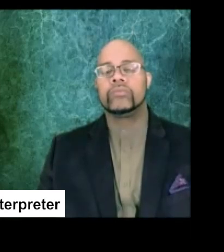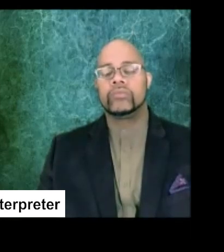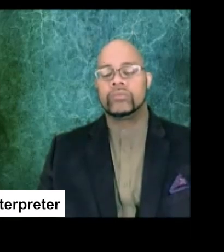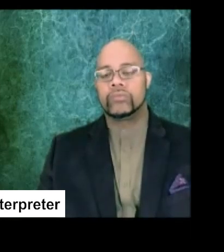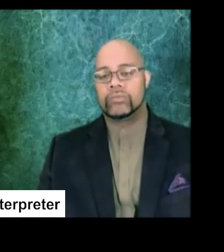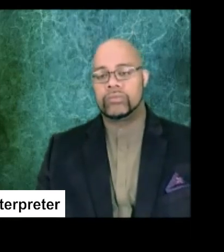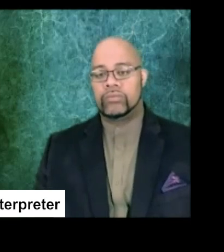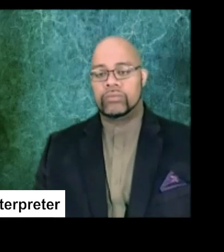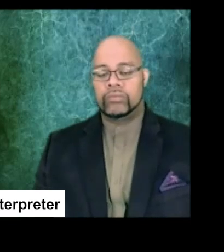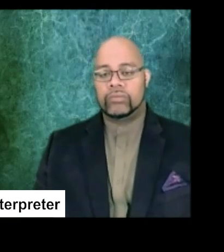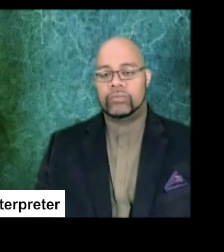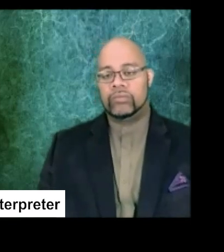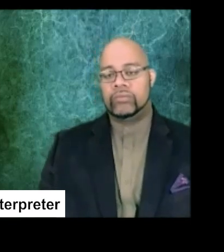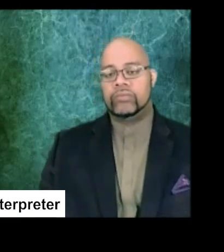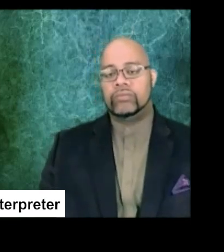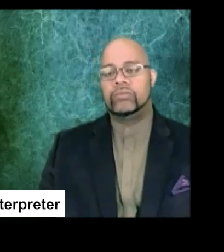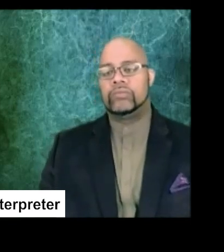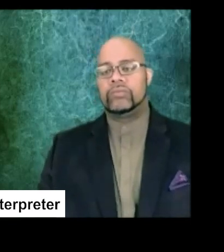century,